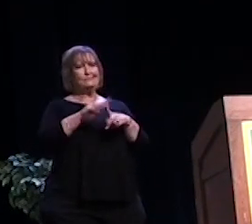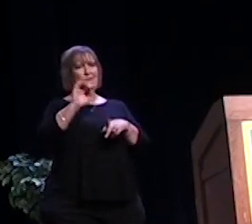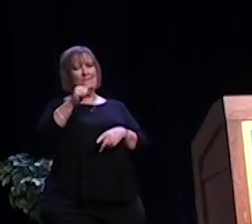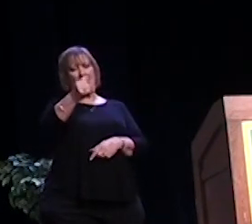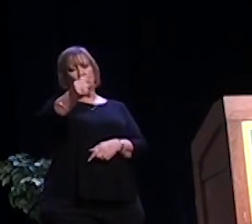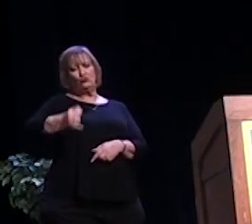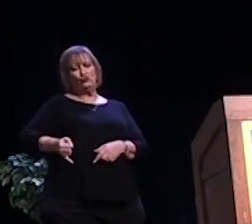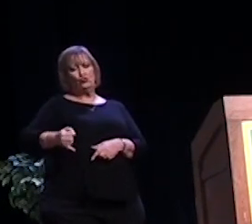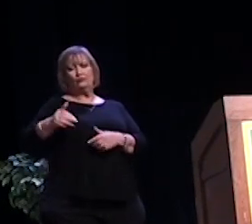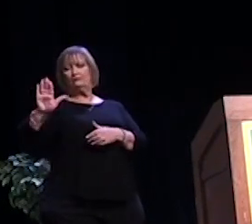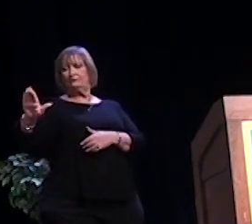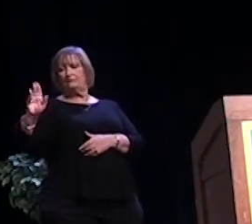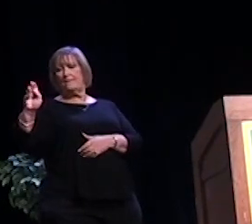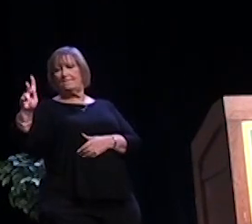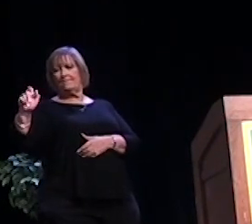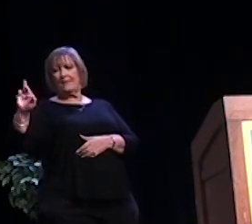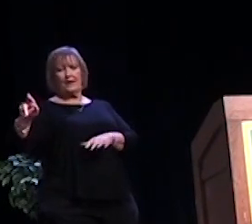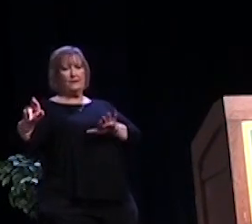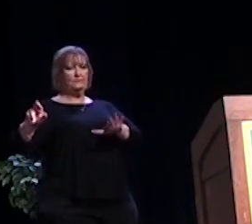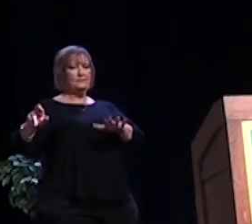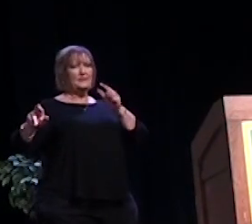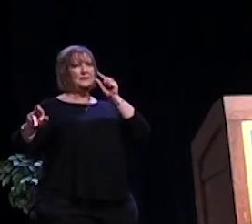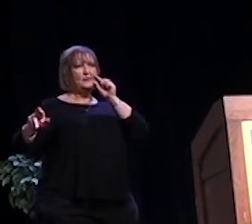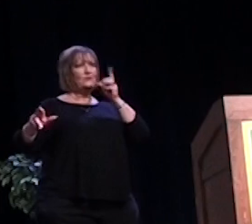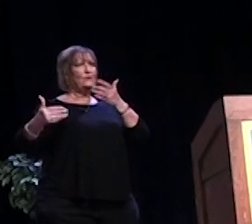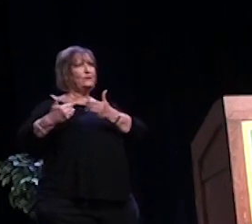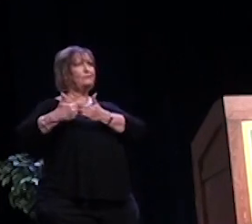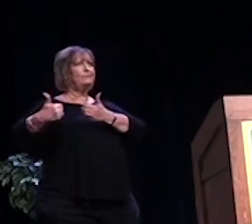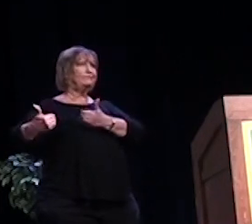holistic approach when it comes to these matters.